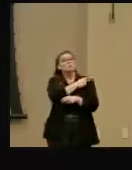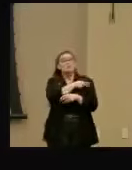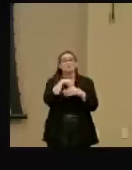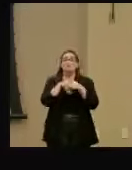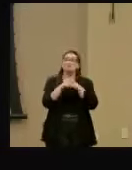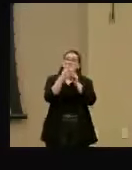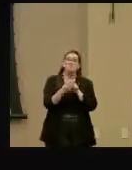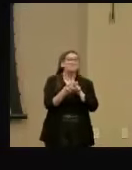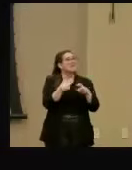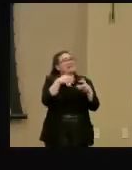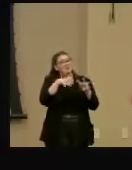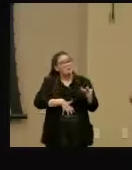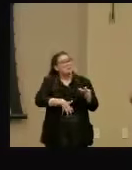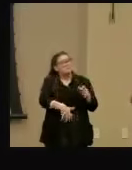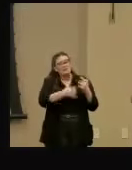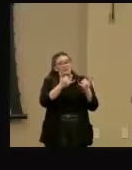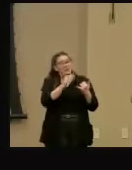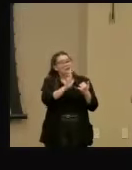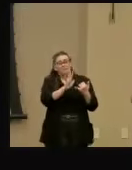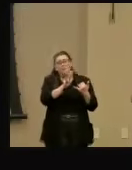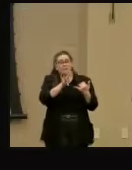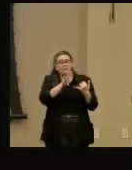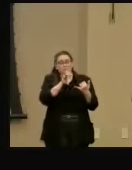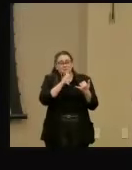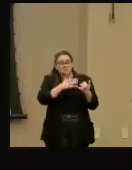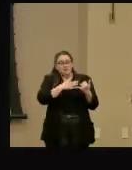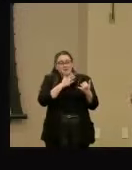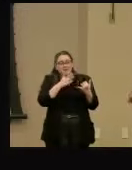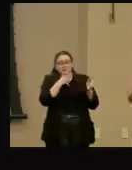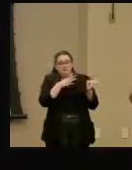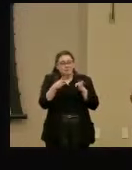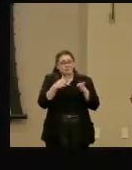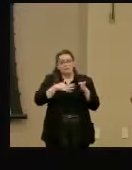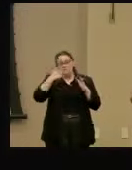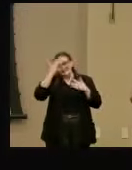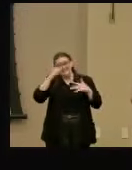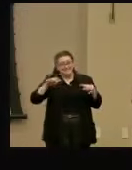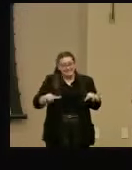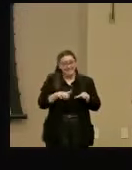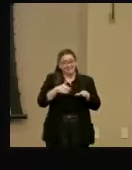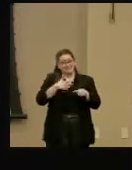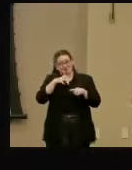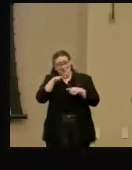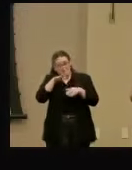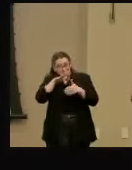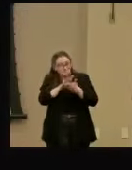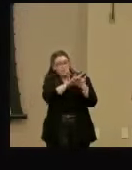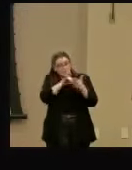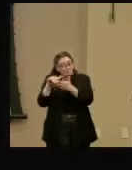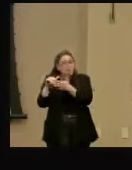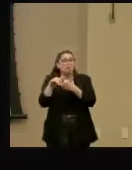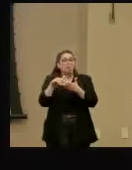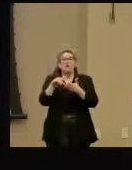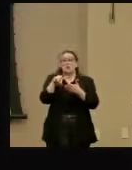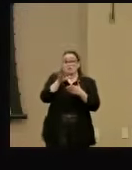I really don't want to get pregnant right now, this is not for me, maybe my disease is active, I'm in school, whatever it is, you